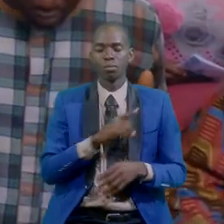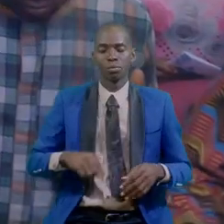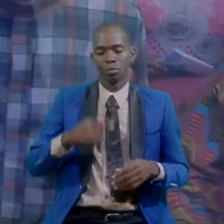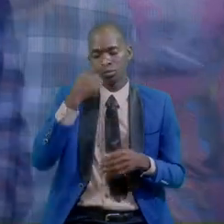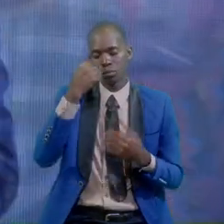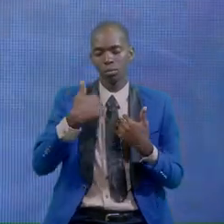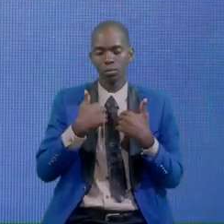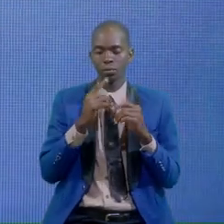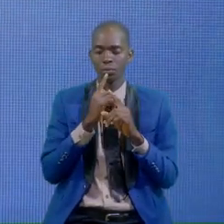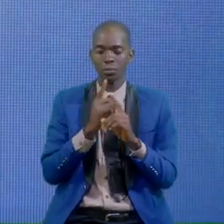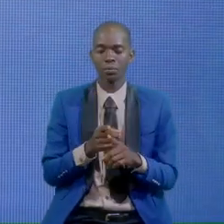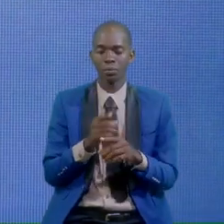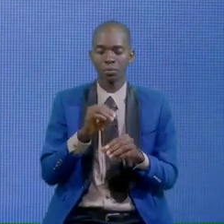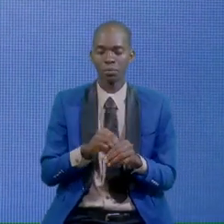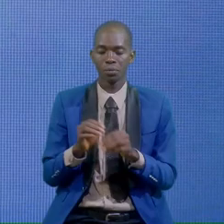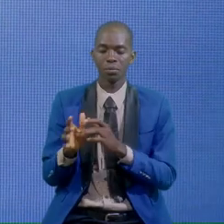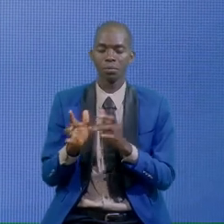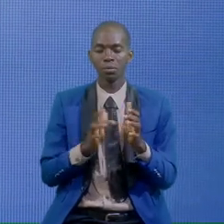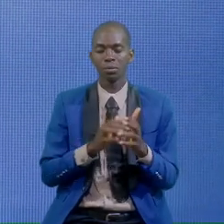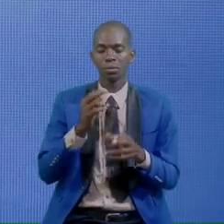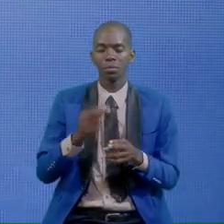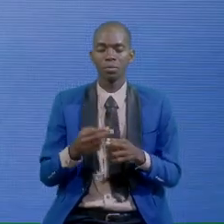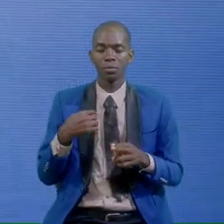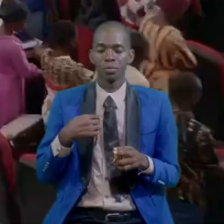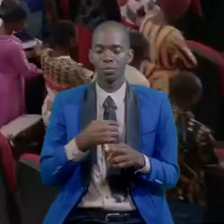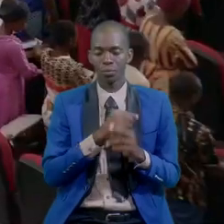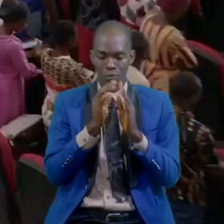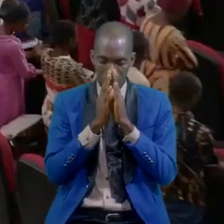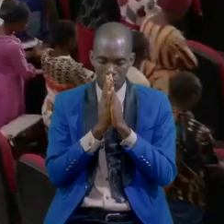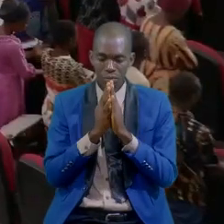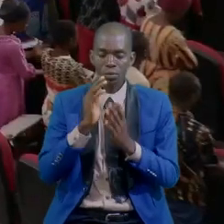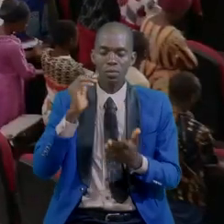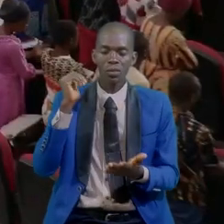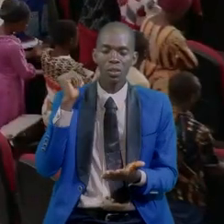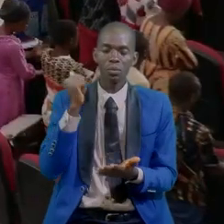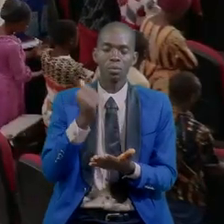have answered. In Jesus' name we pray.